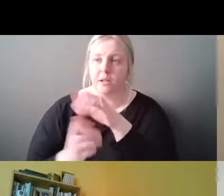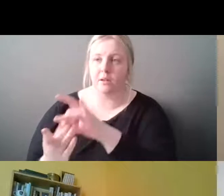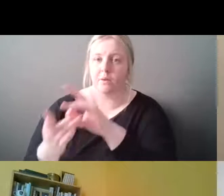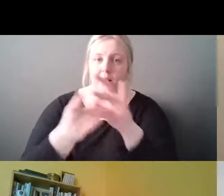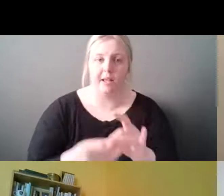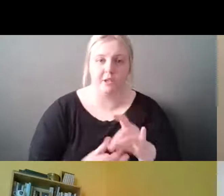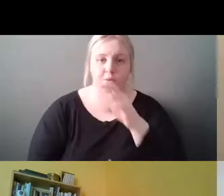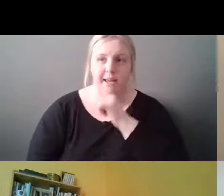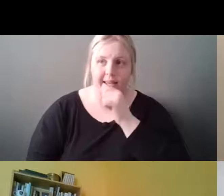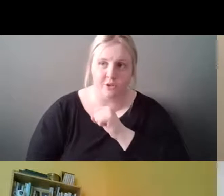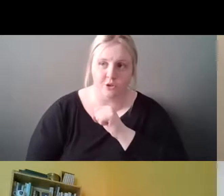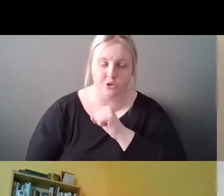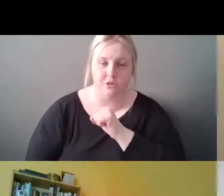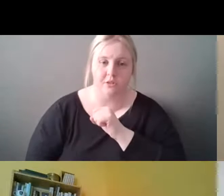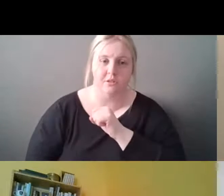are on that.